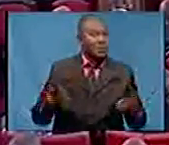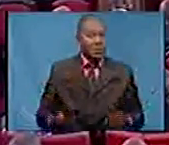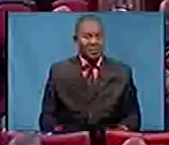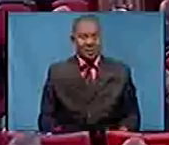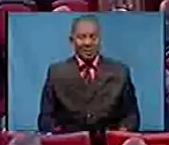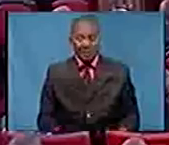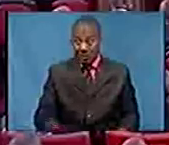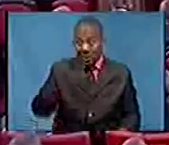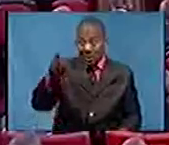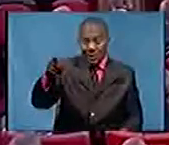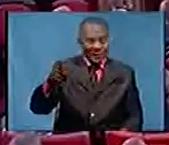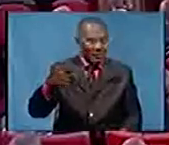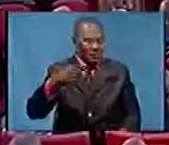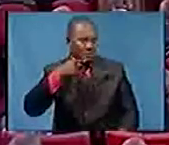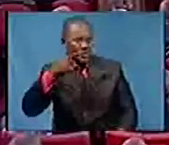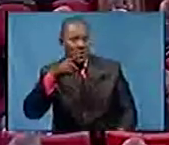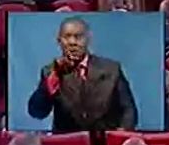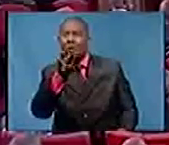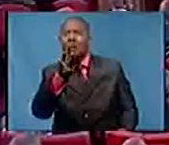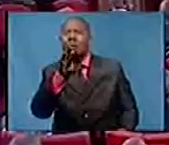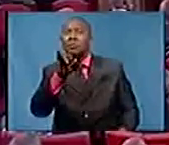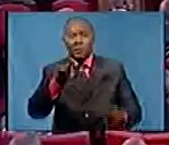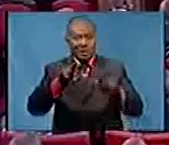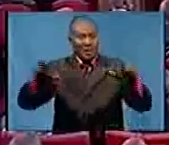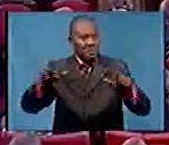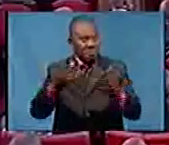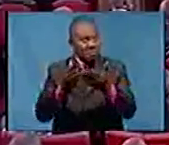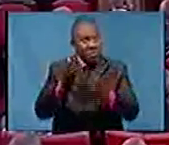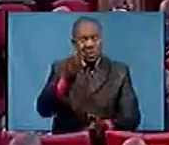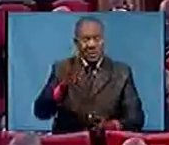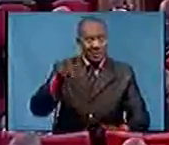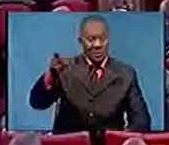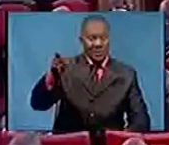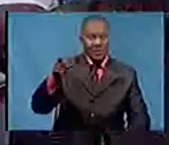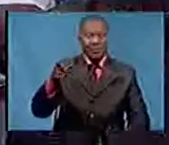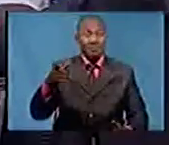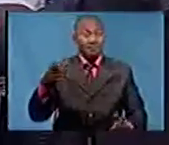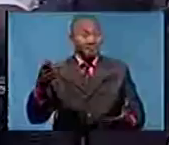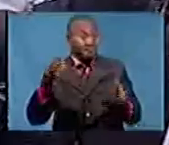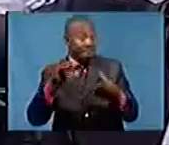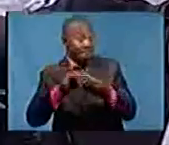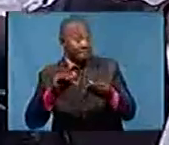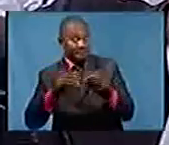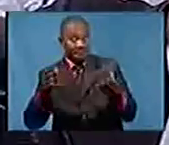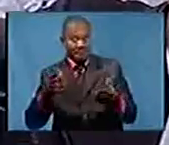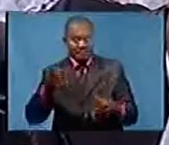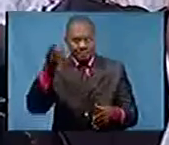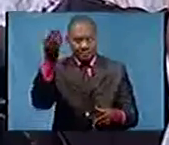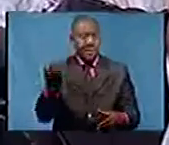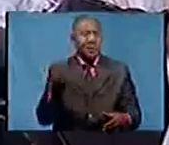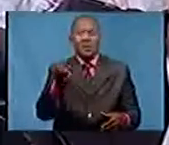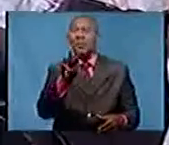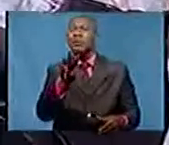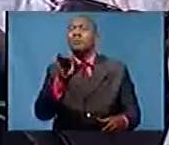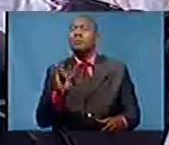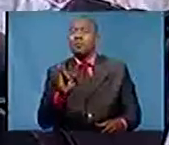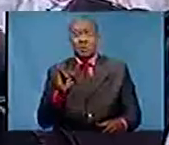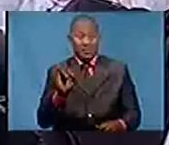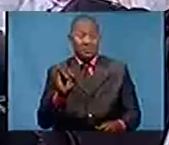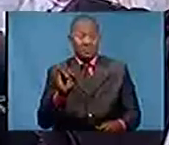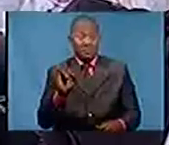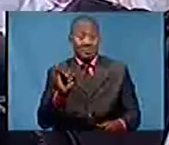tree. And indeed, what he is alleged to have said were all spoken in tree.